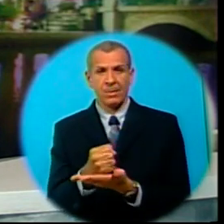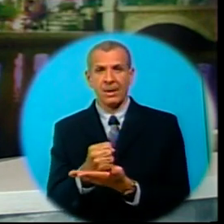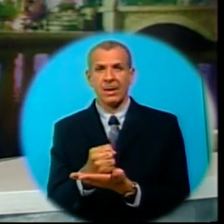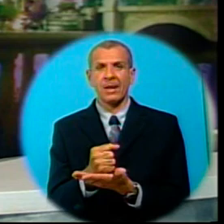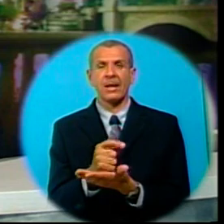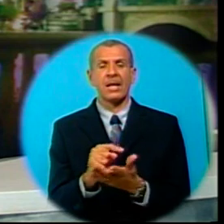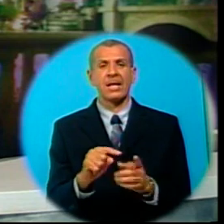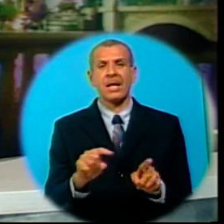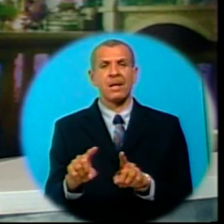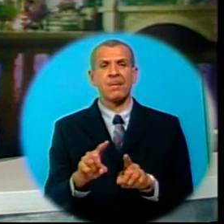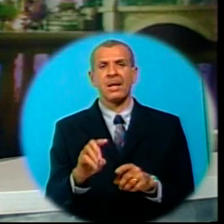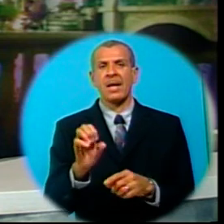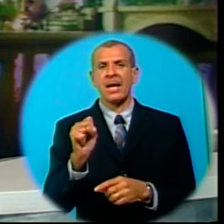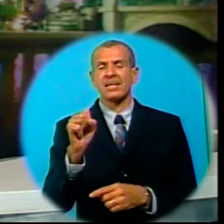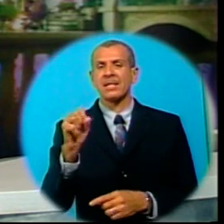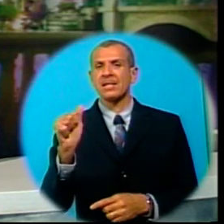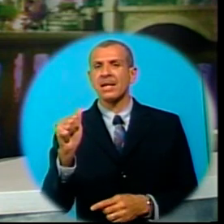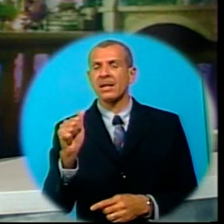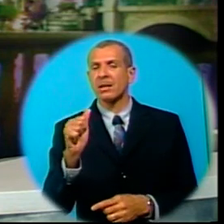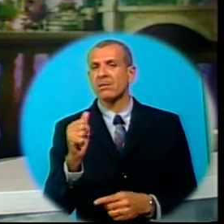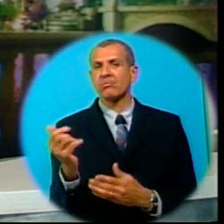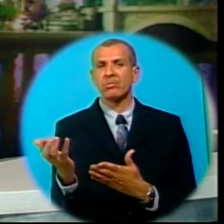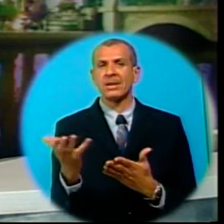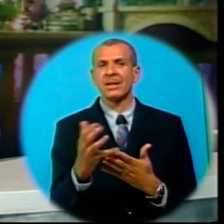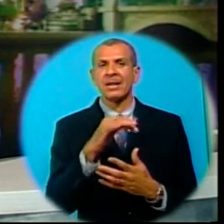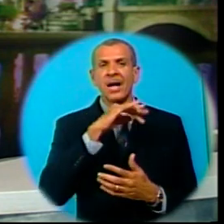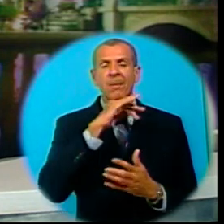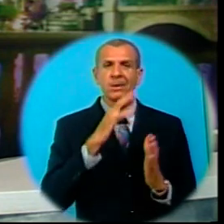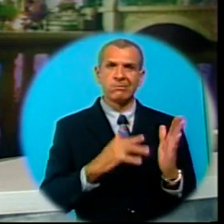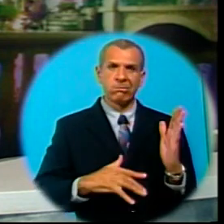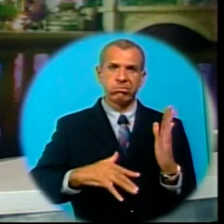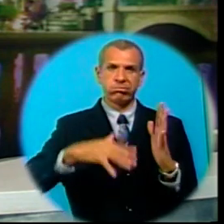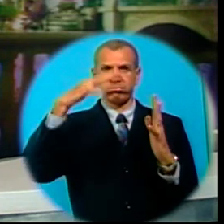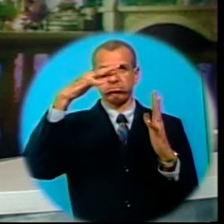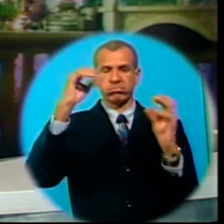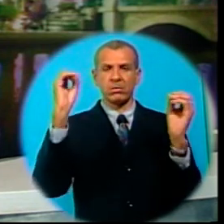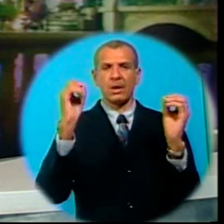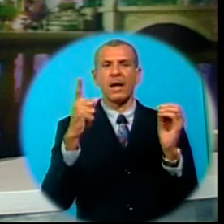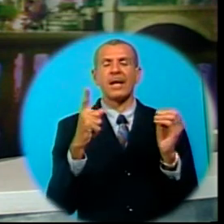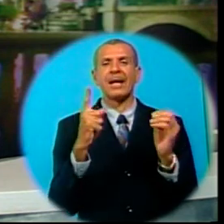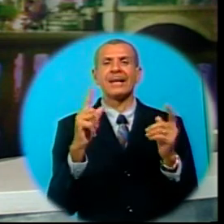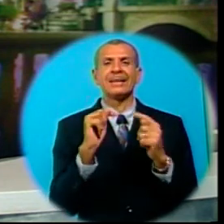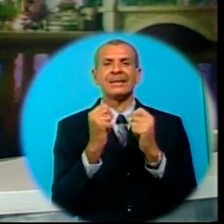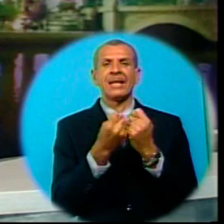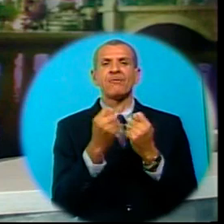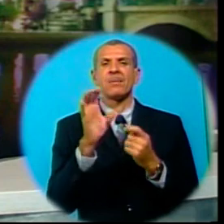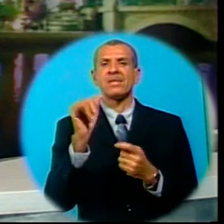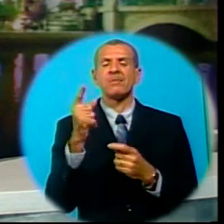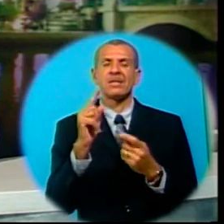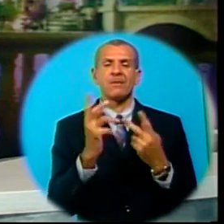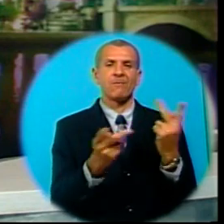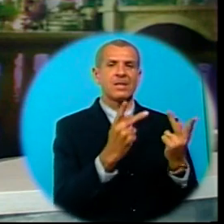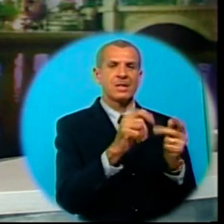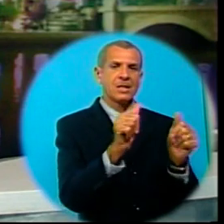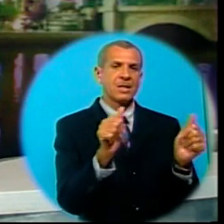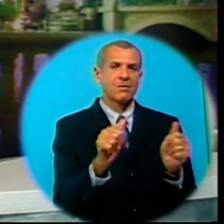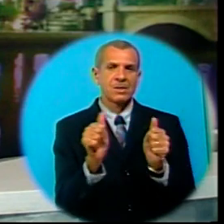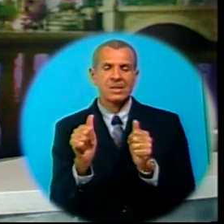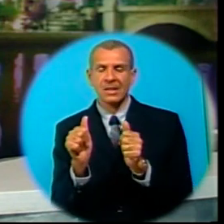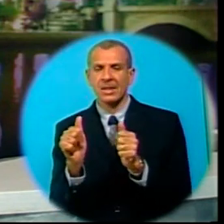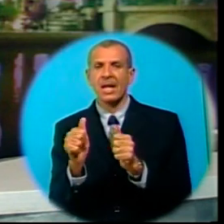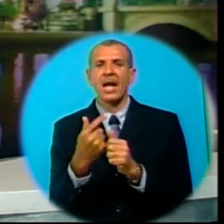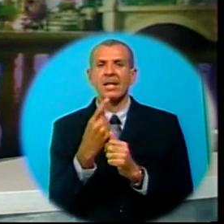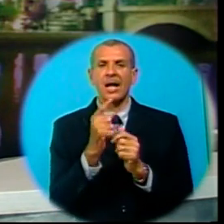by the Sanitation Service Authority could result in garbage pileups. A CBC team visited neighborhoods around the city to find out